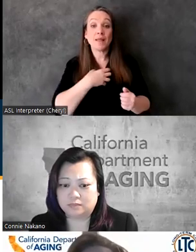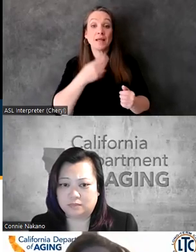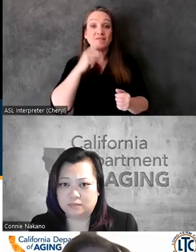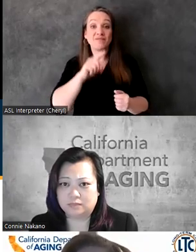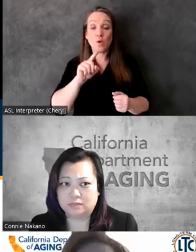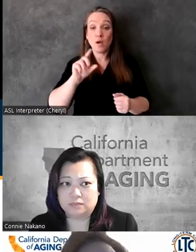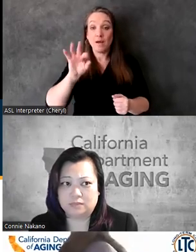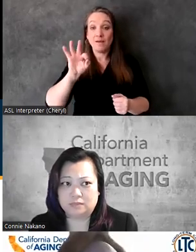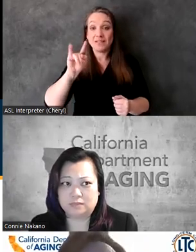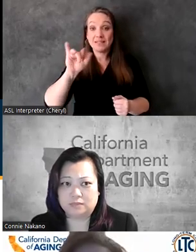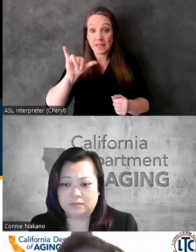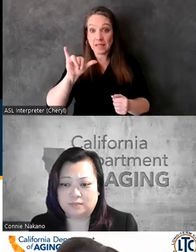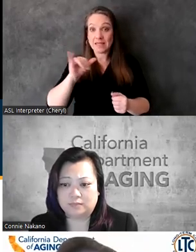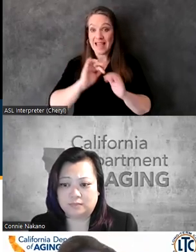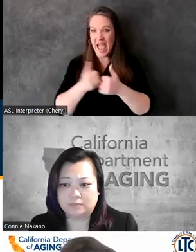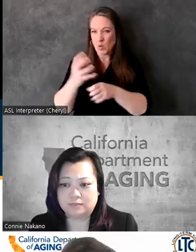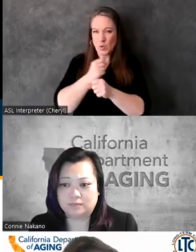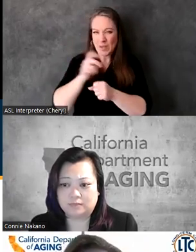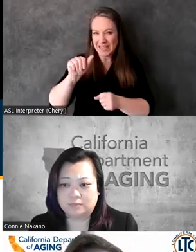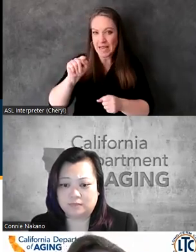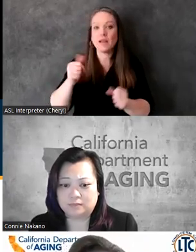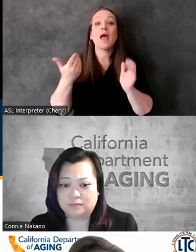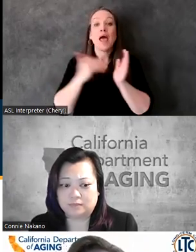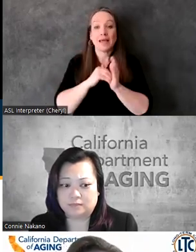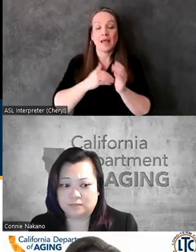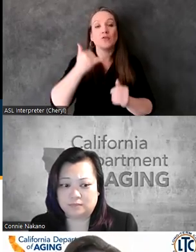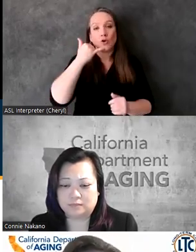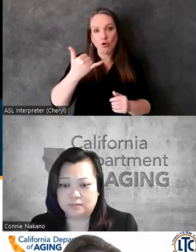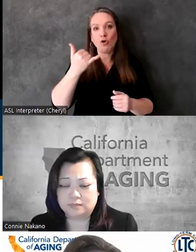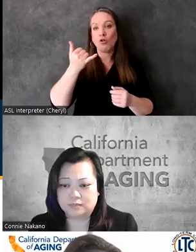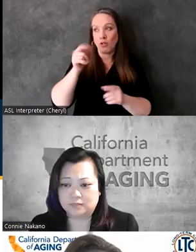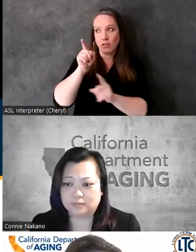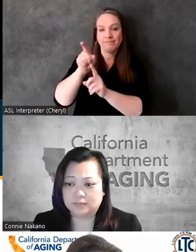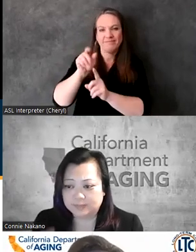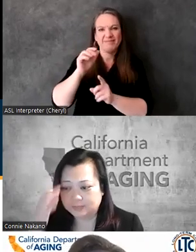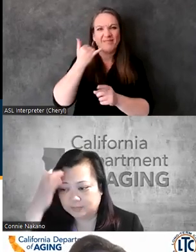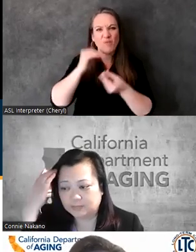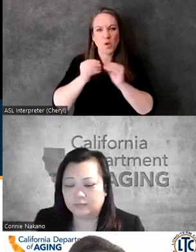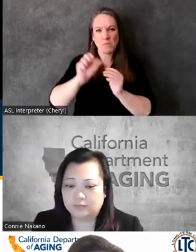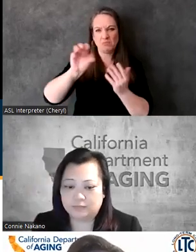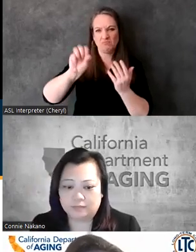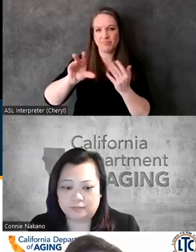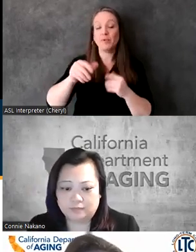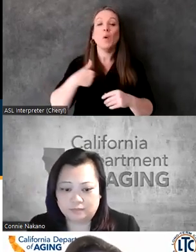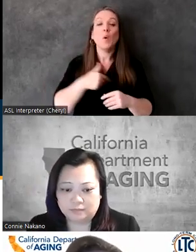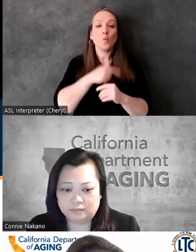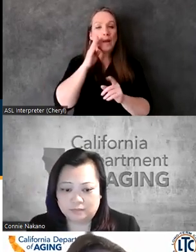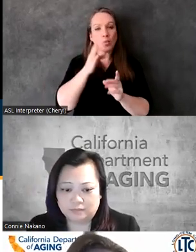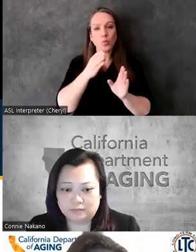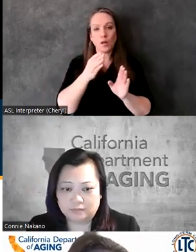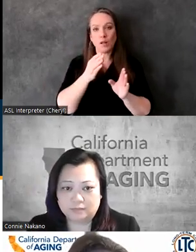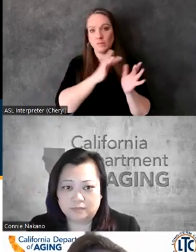care complaints? Again, to call this number, and then we will get you the right person to go